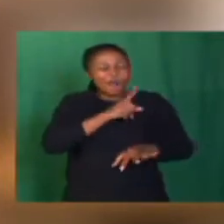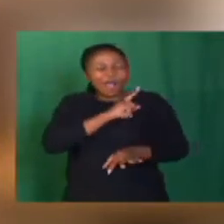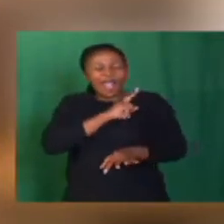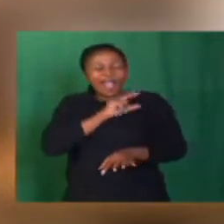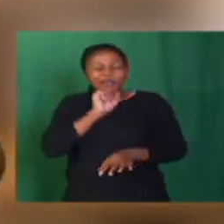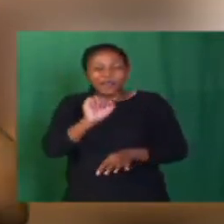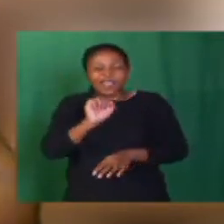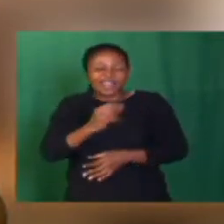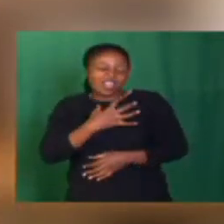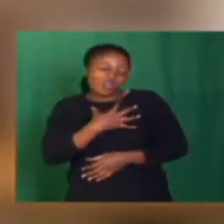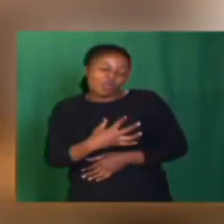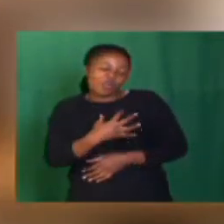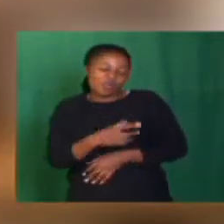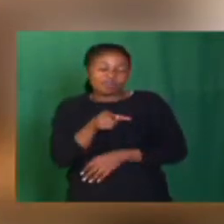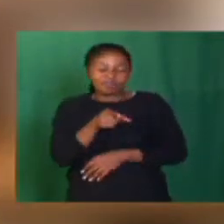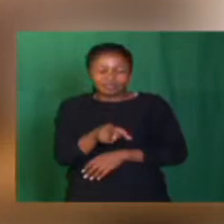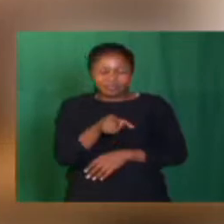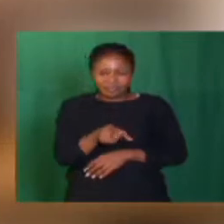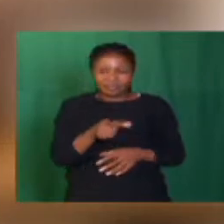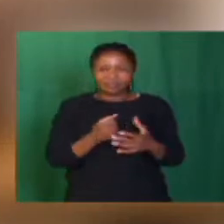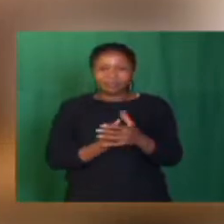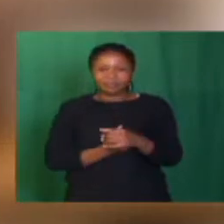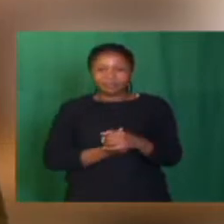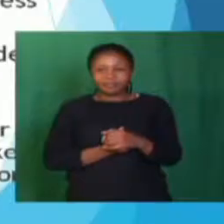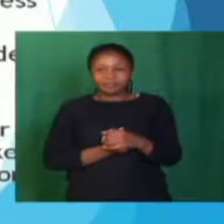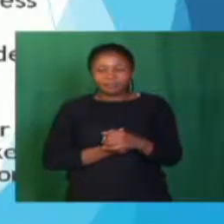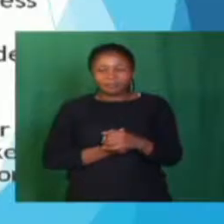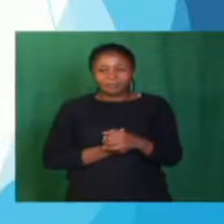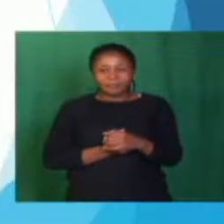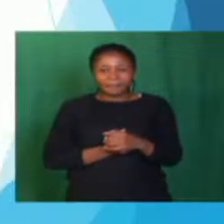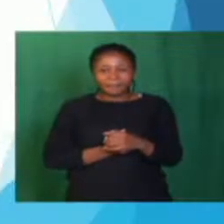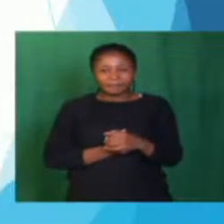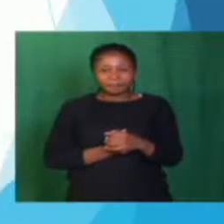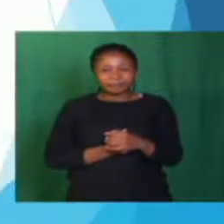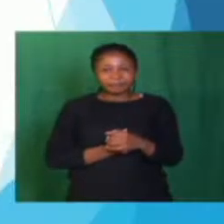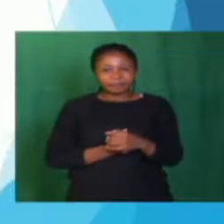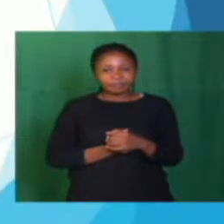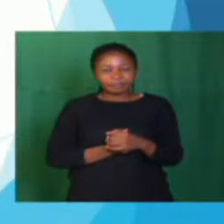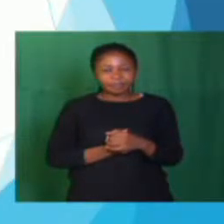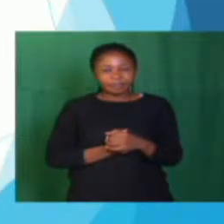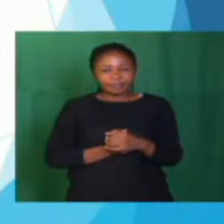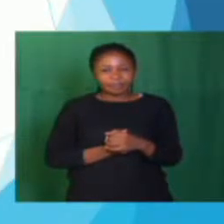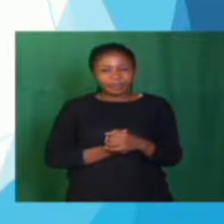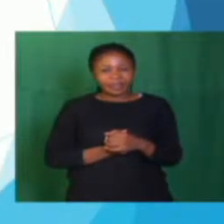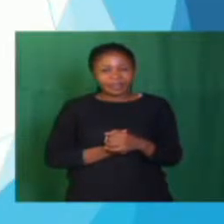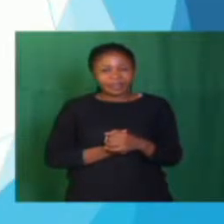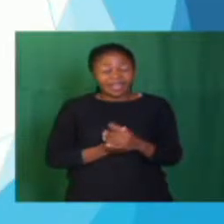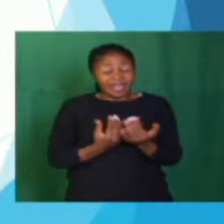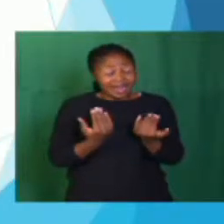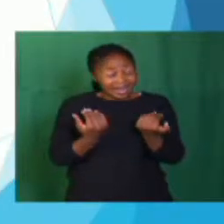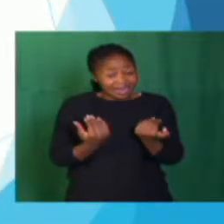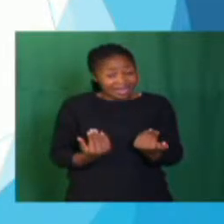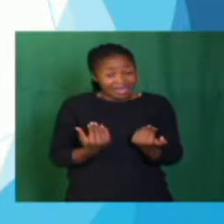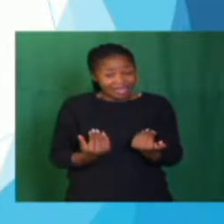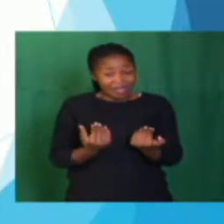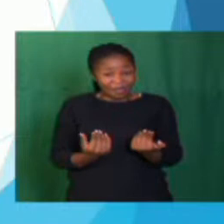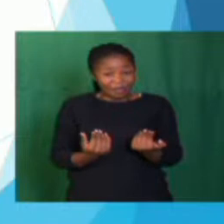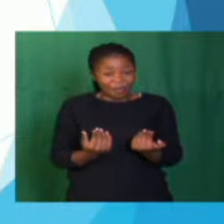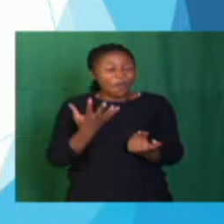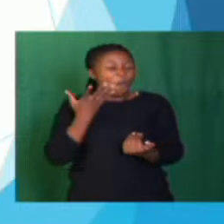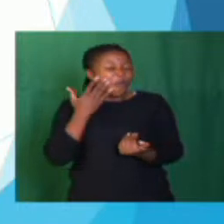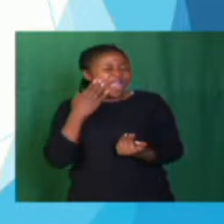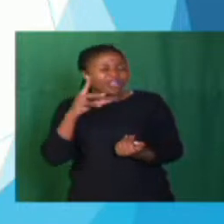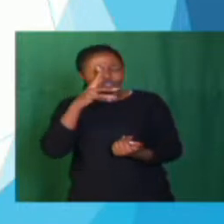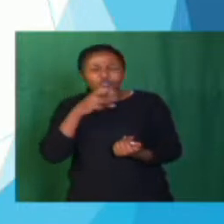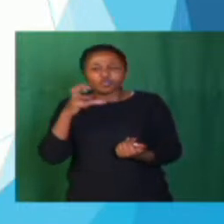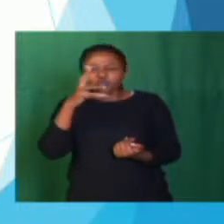actually tried to articulate. So what are we supposed to note when we are